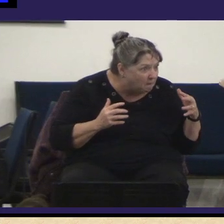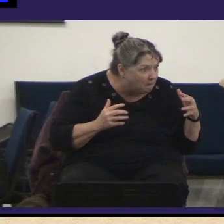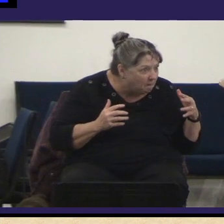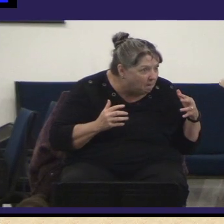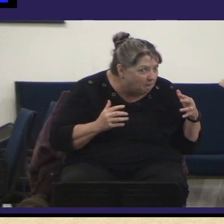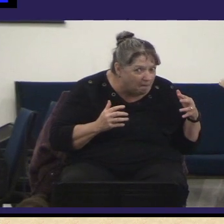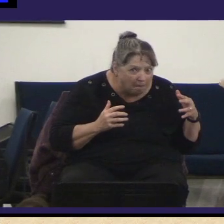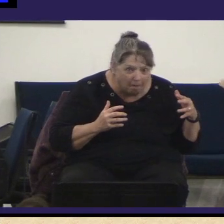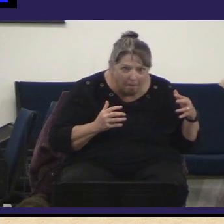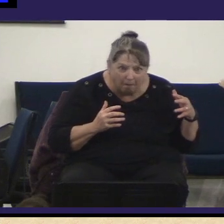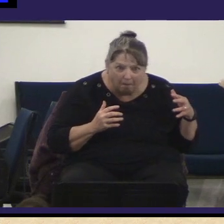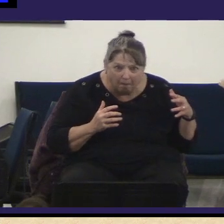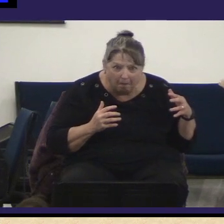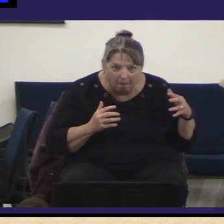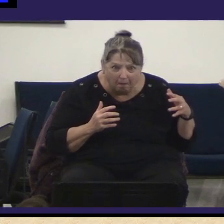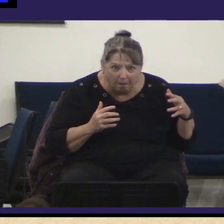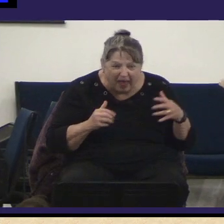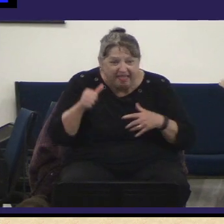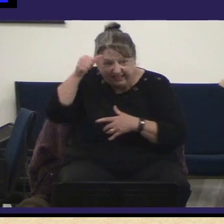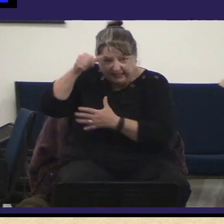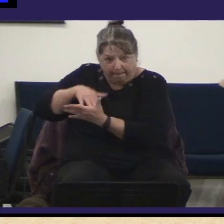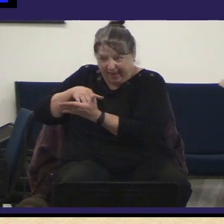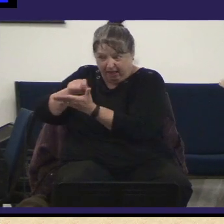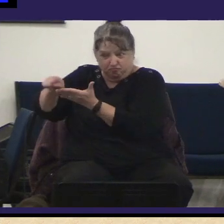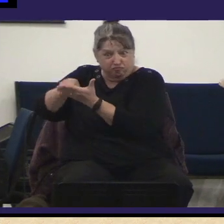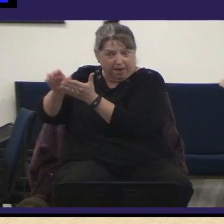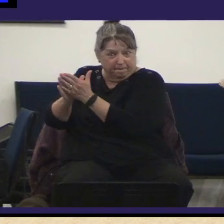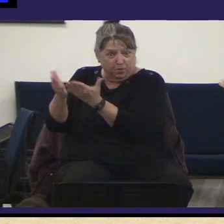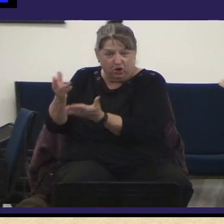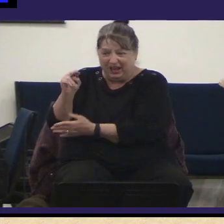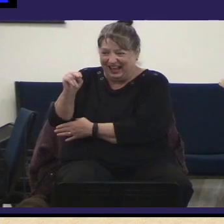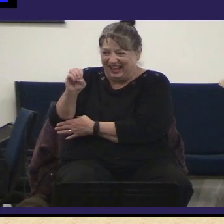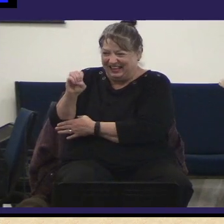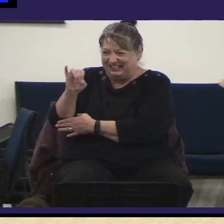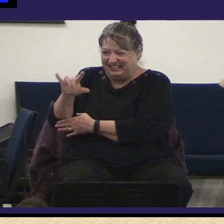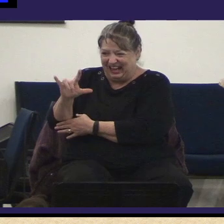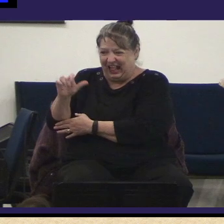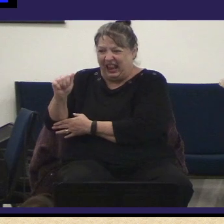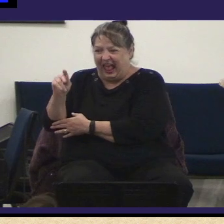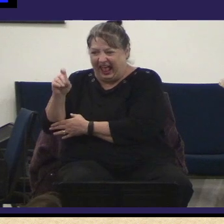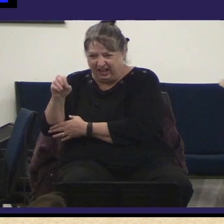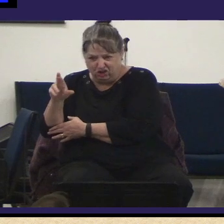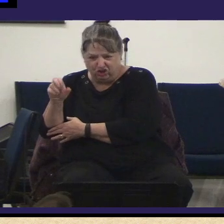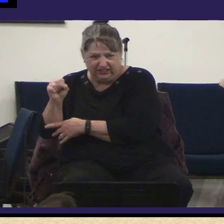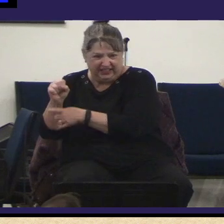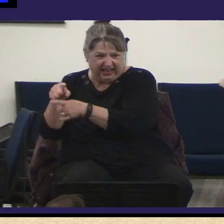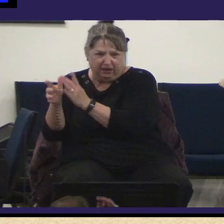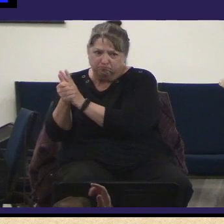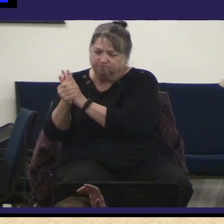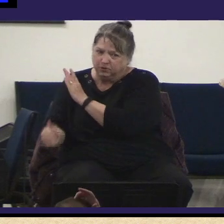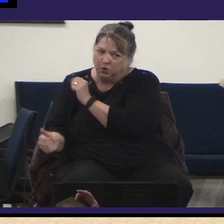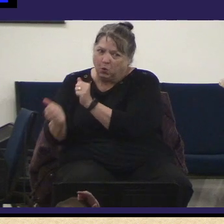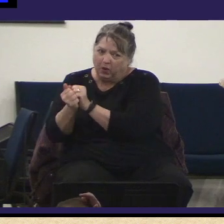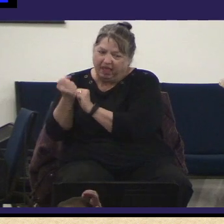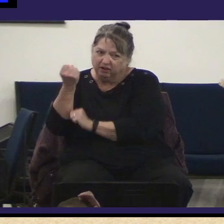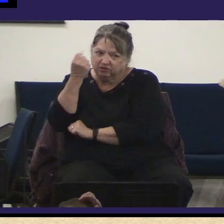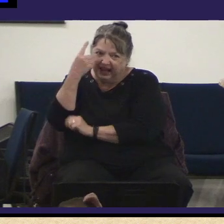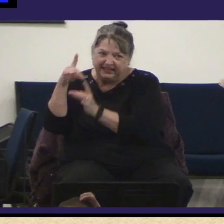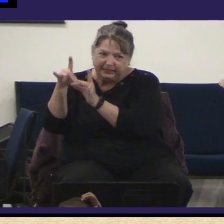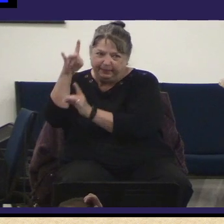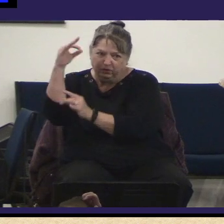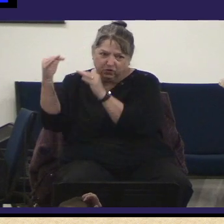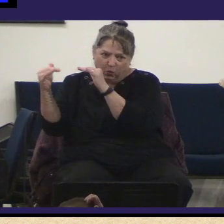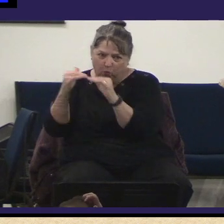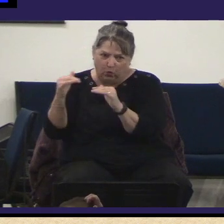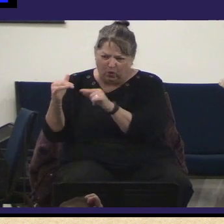Neil Anderson, by the way, is an author. He is a prophet. He is an expert on spiritual warfare, dynamic man of God. I take